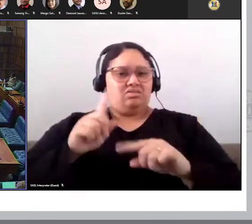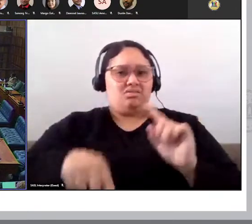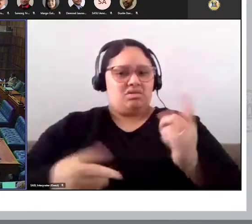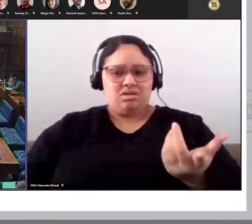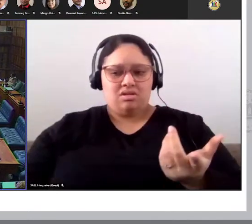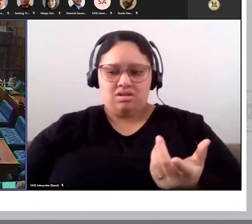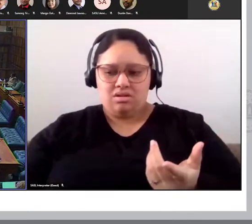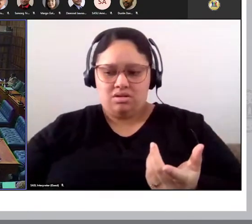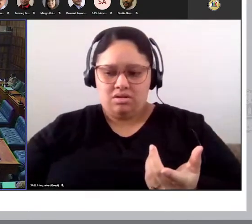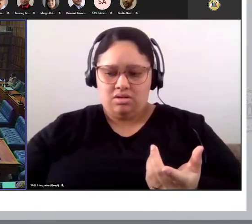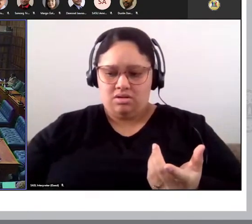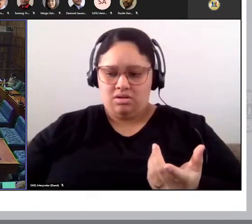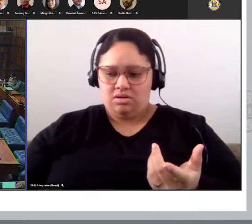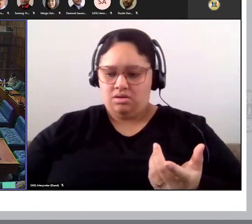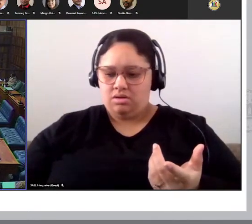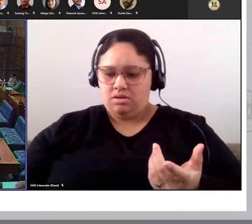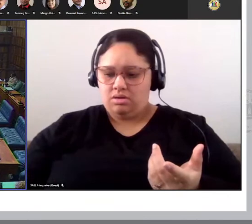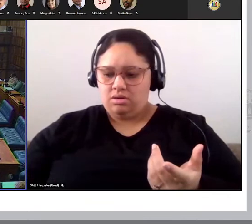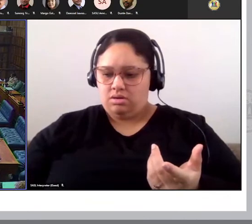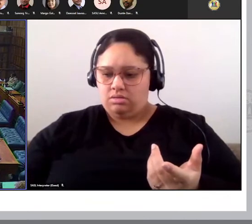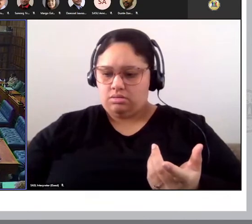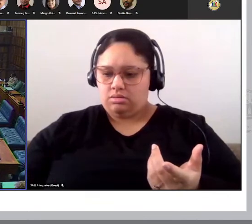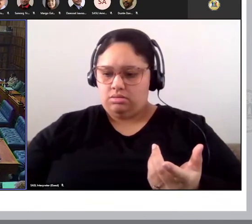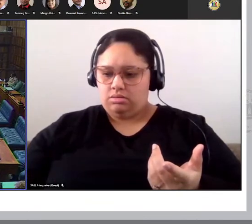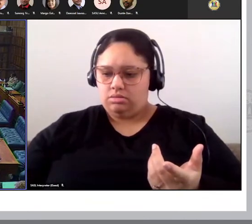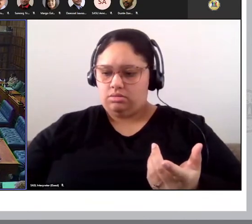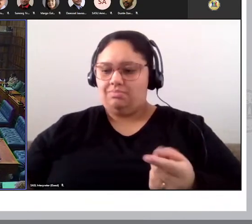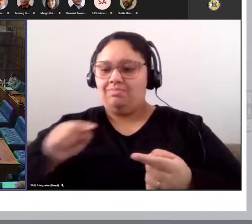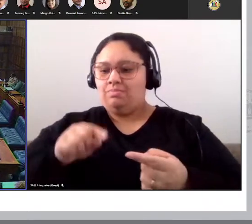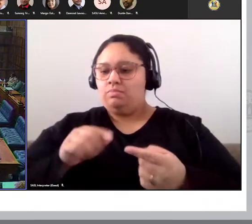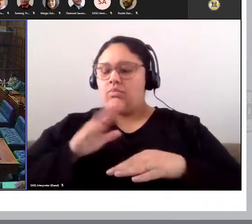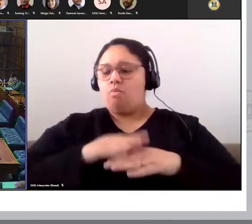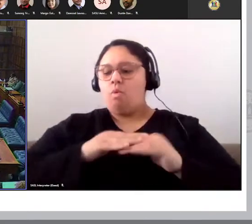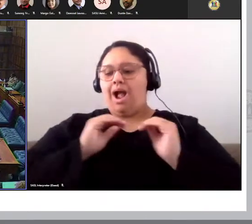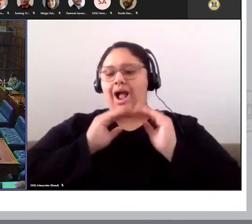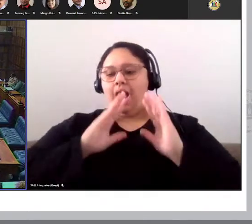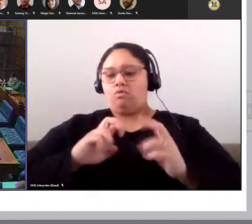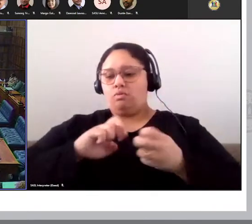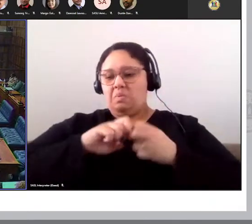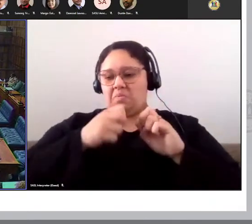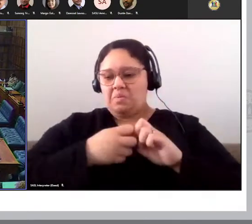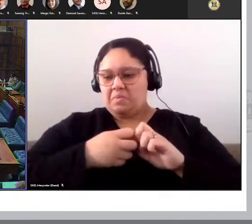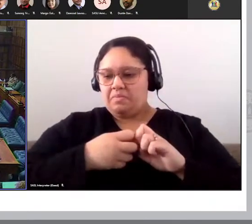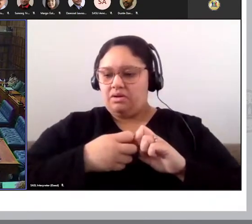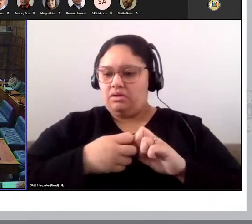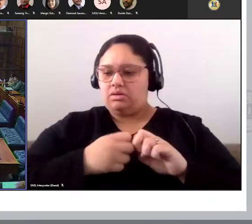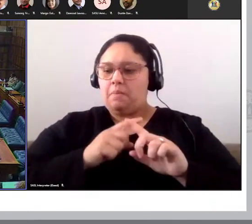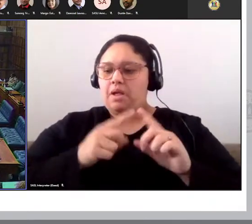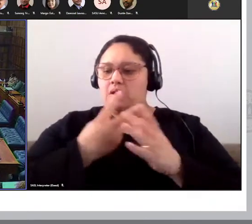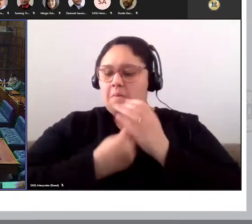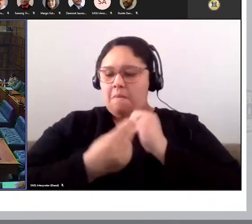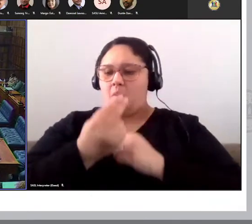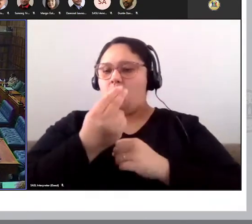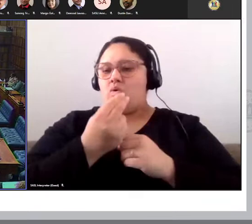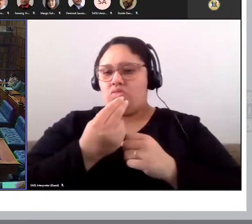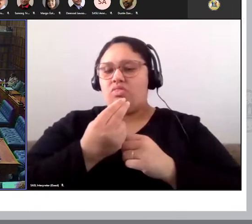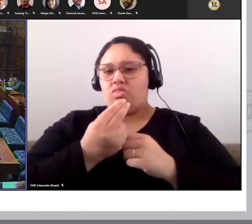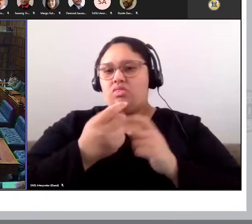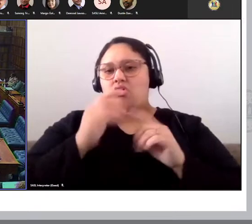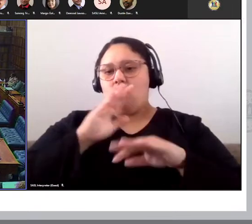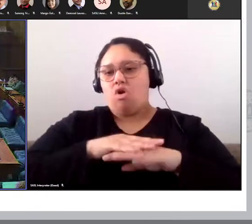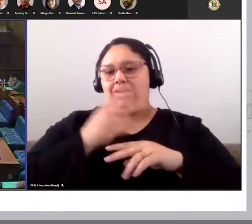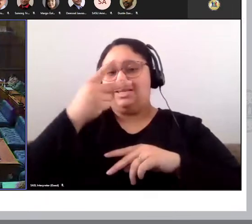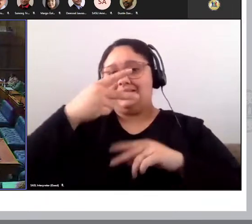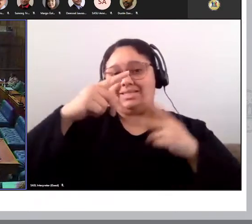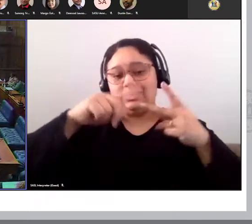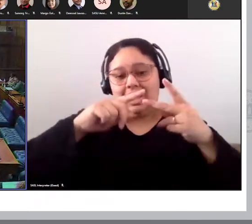Yes, it speaks to household issues. I'm not exempting us, but both incidents was on the 2nd and the